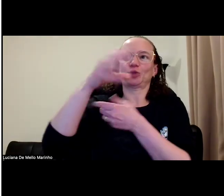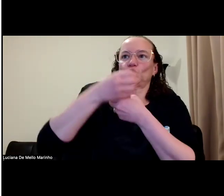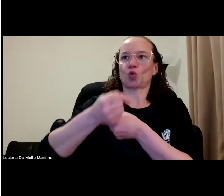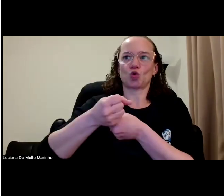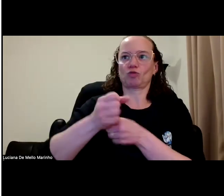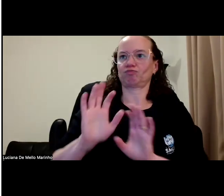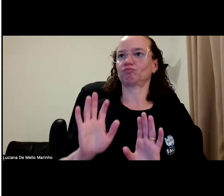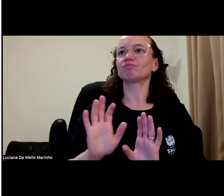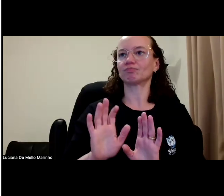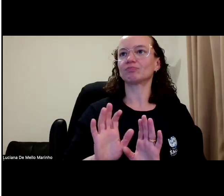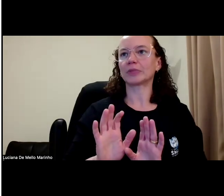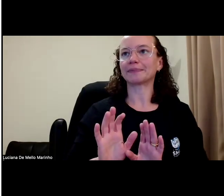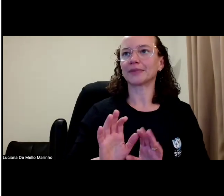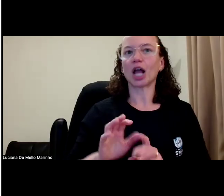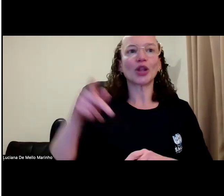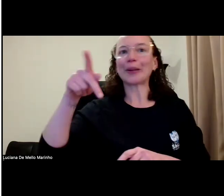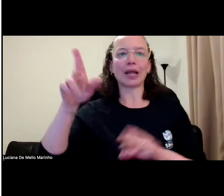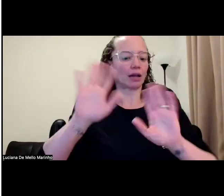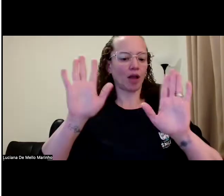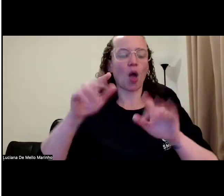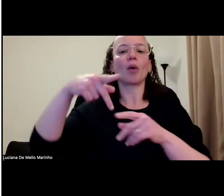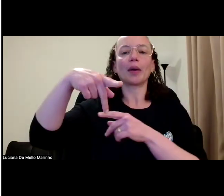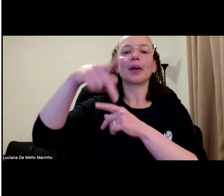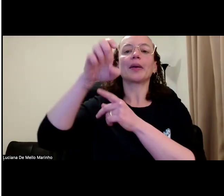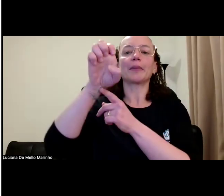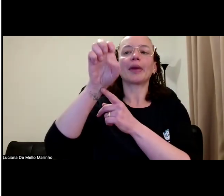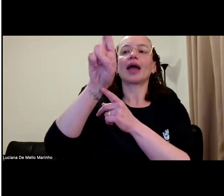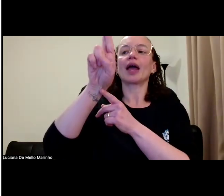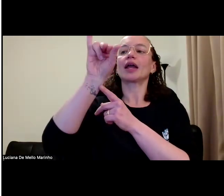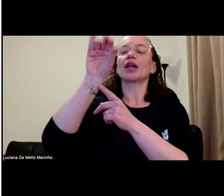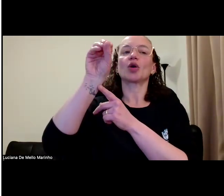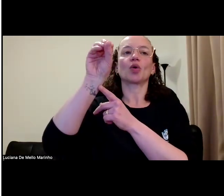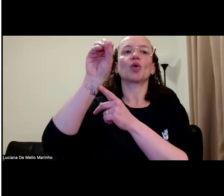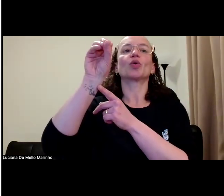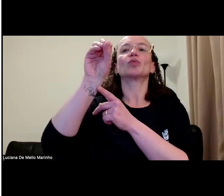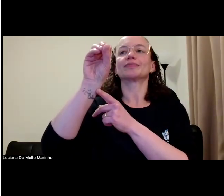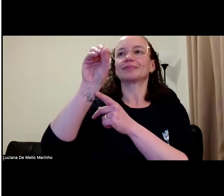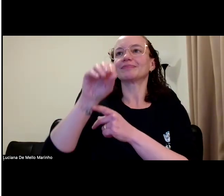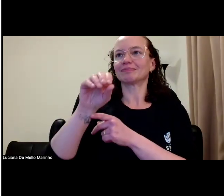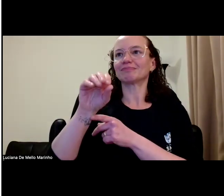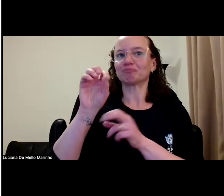You can do PERO for periodontitis. You can abbreviate it that way. Not just a P, but do